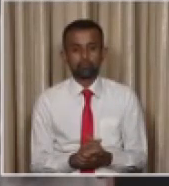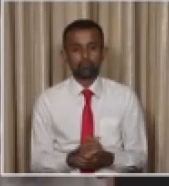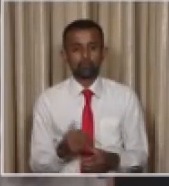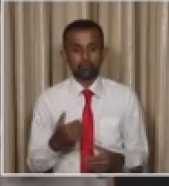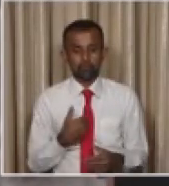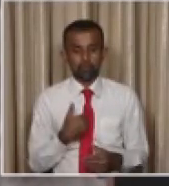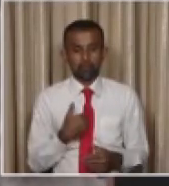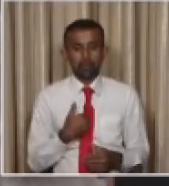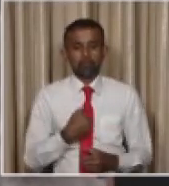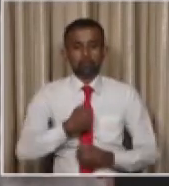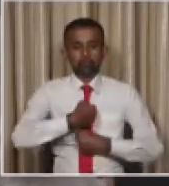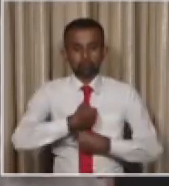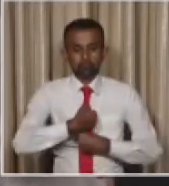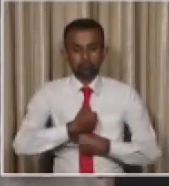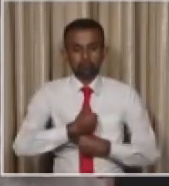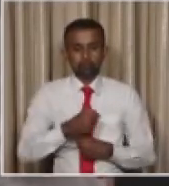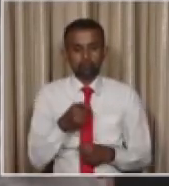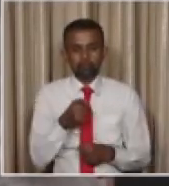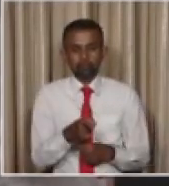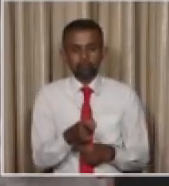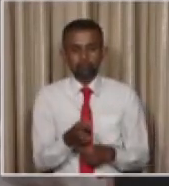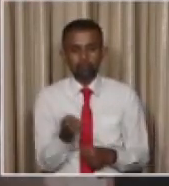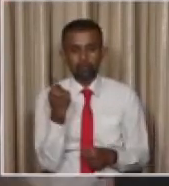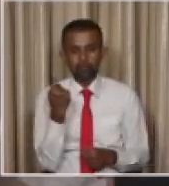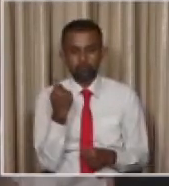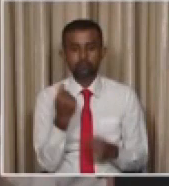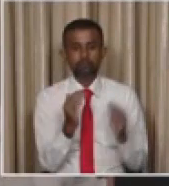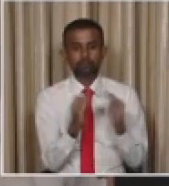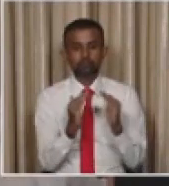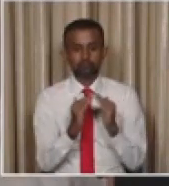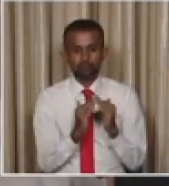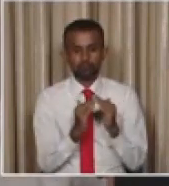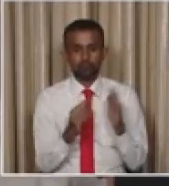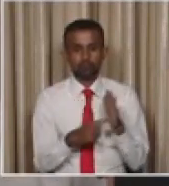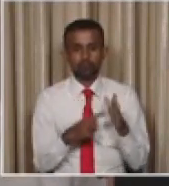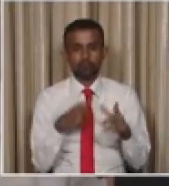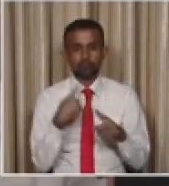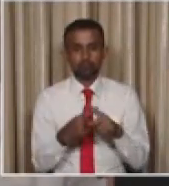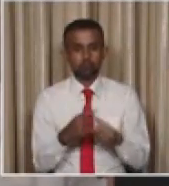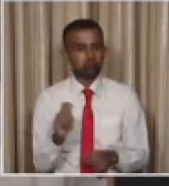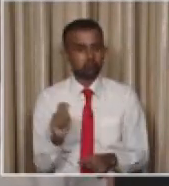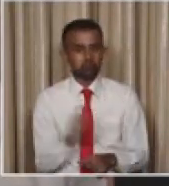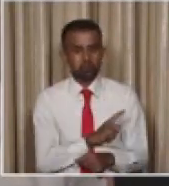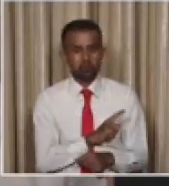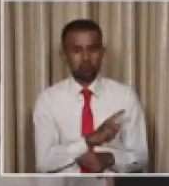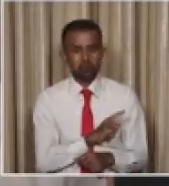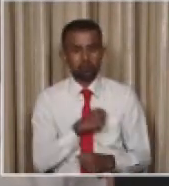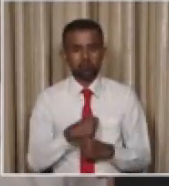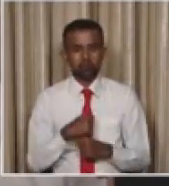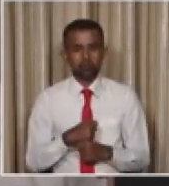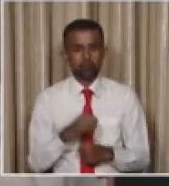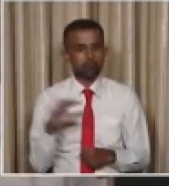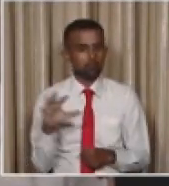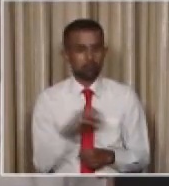a different formula called rental income. Your income tax belongs to the central government. It's the same. You would generally have used